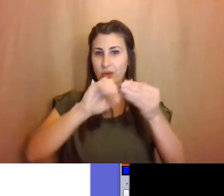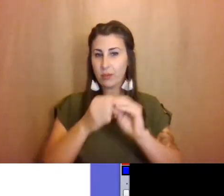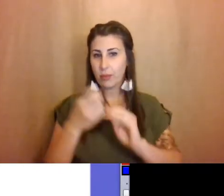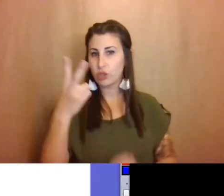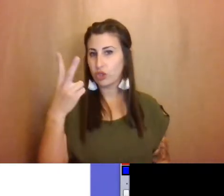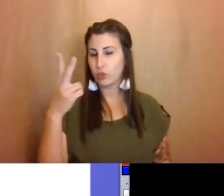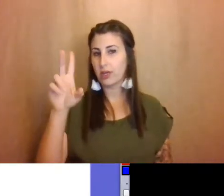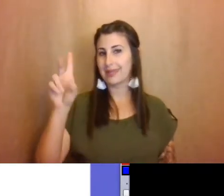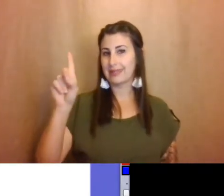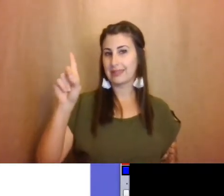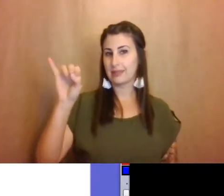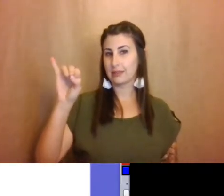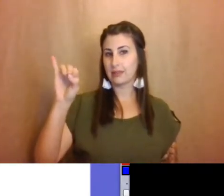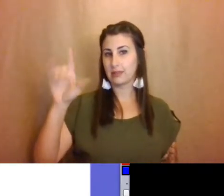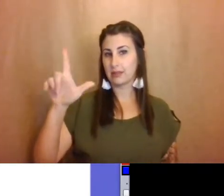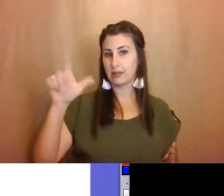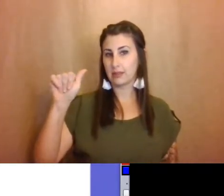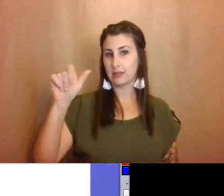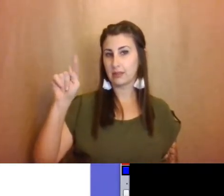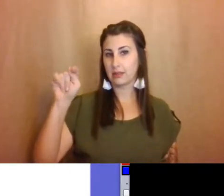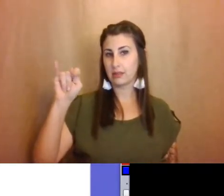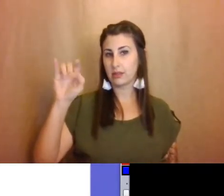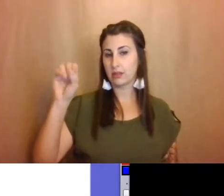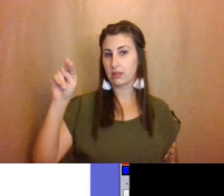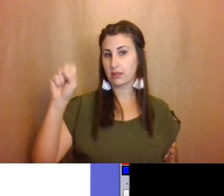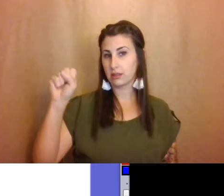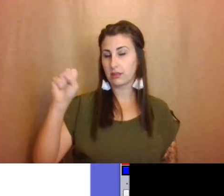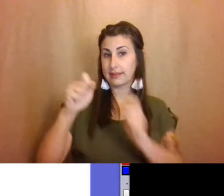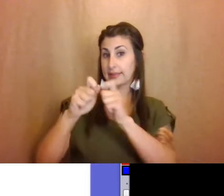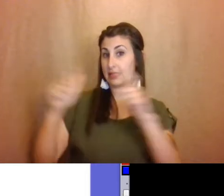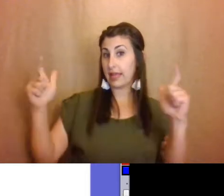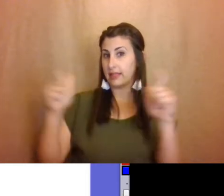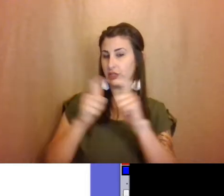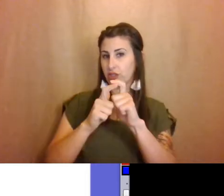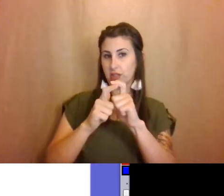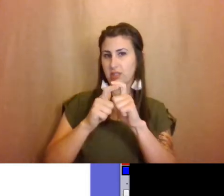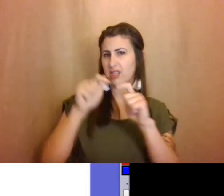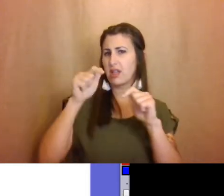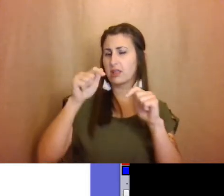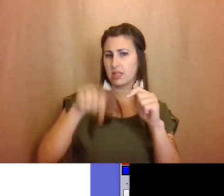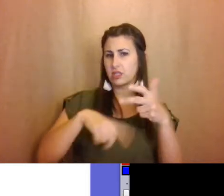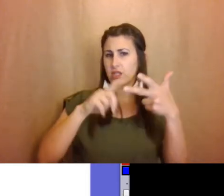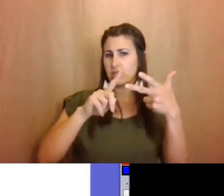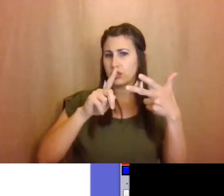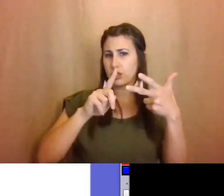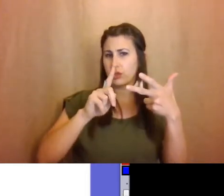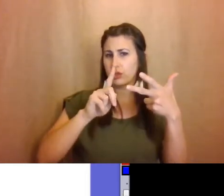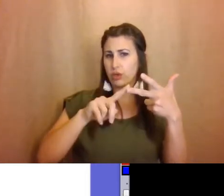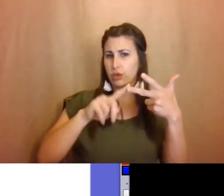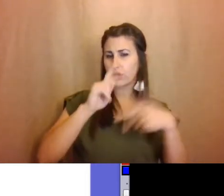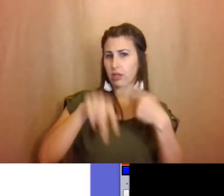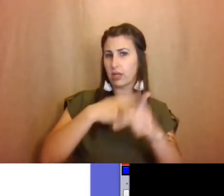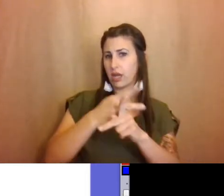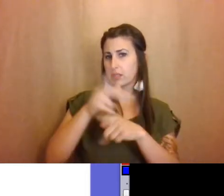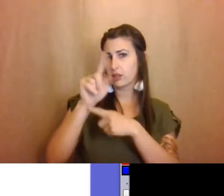This is video number 2, dilations. This is the third transformation